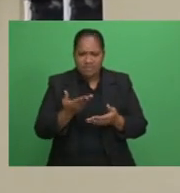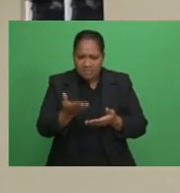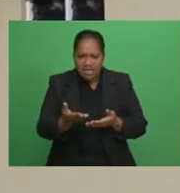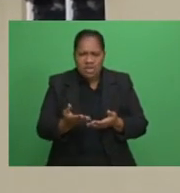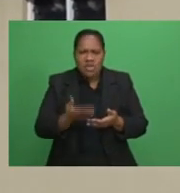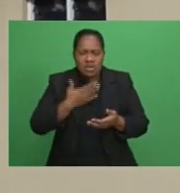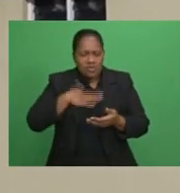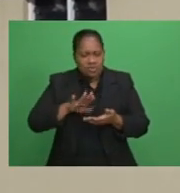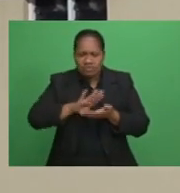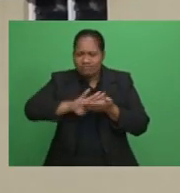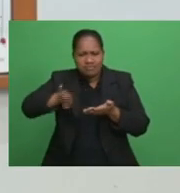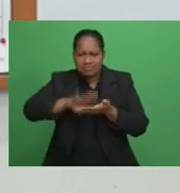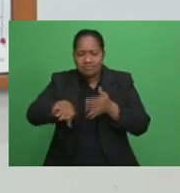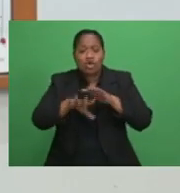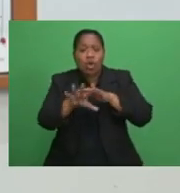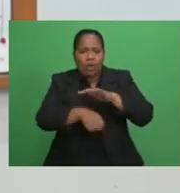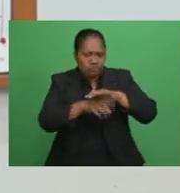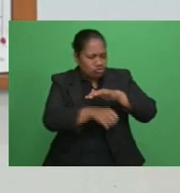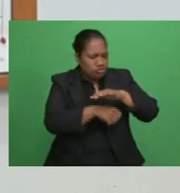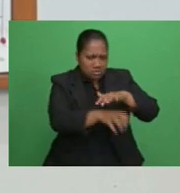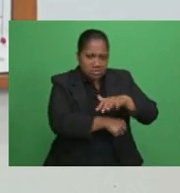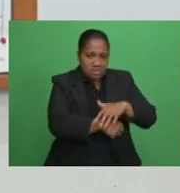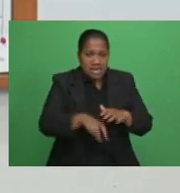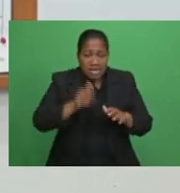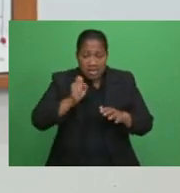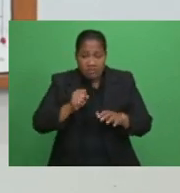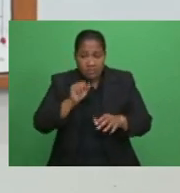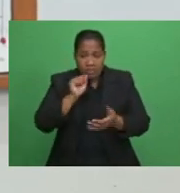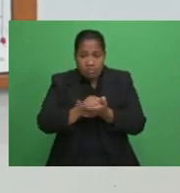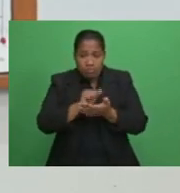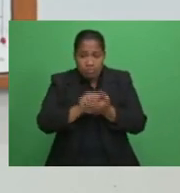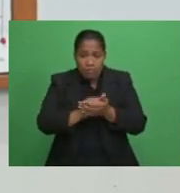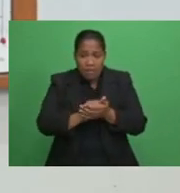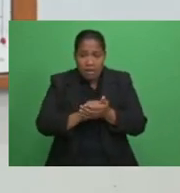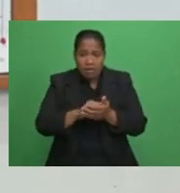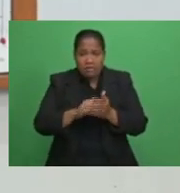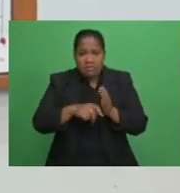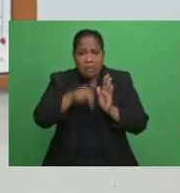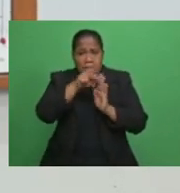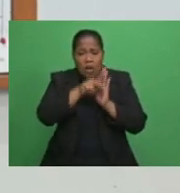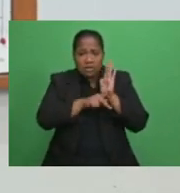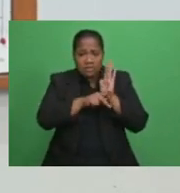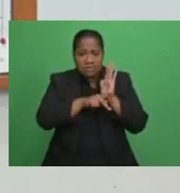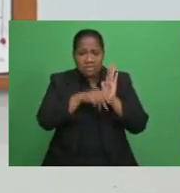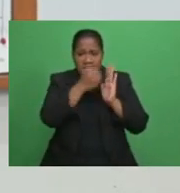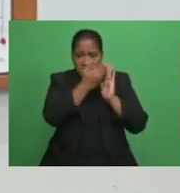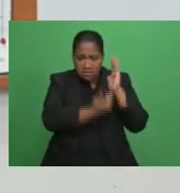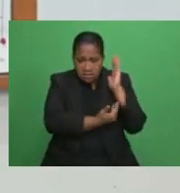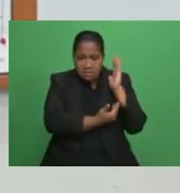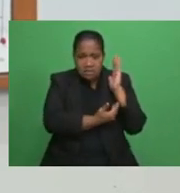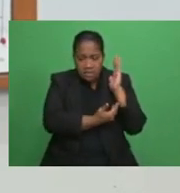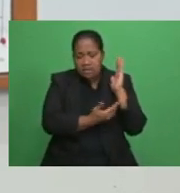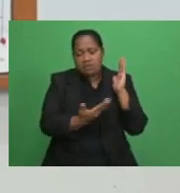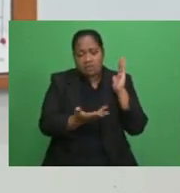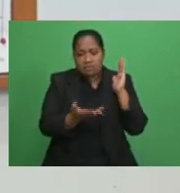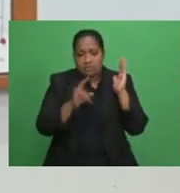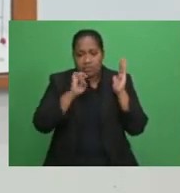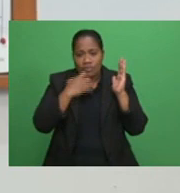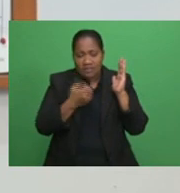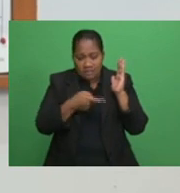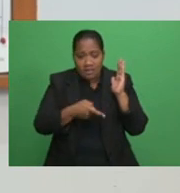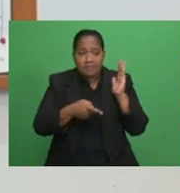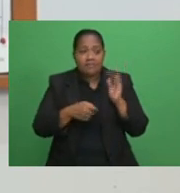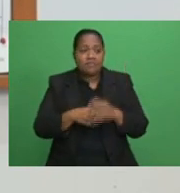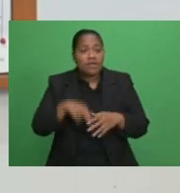corruption. If we fix our policies and procedures, we will minimize corrupt practices. And this is what we